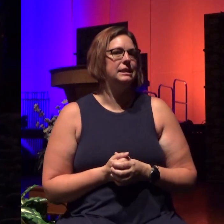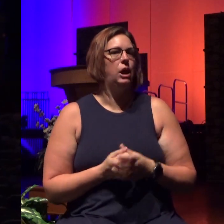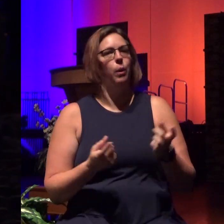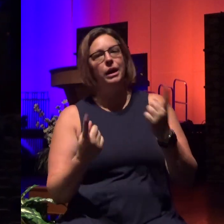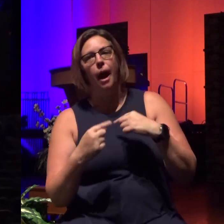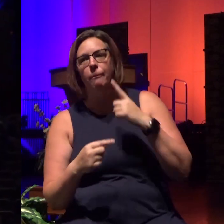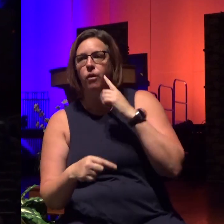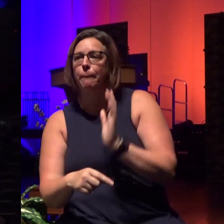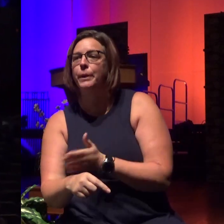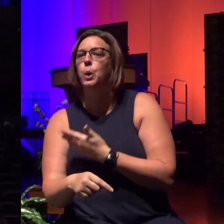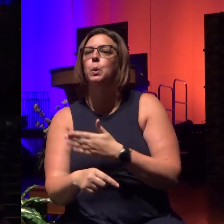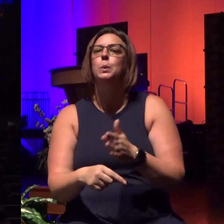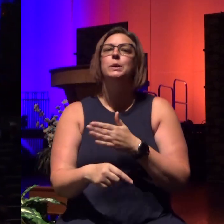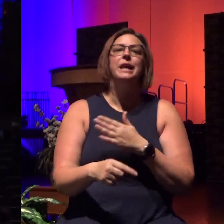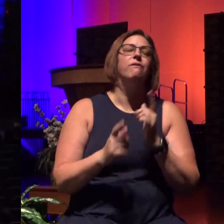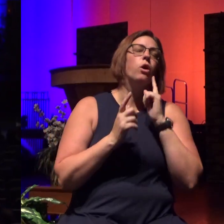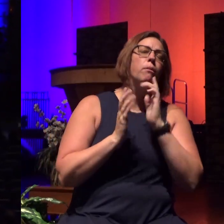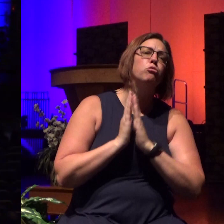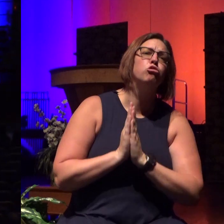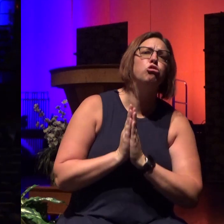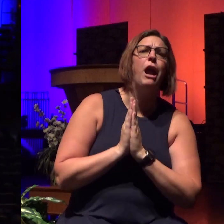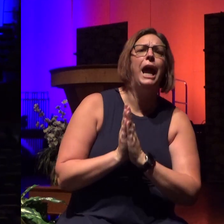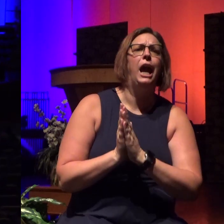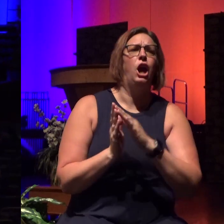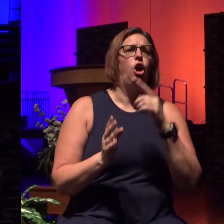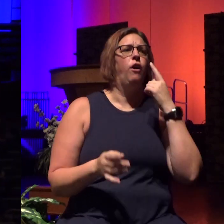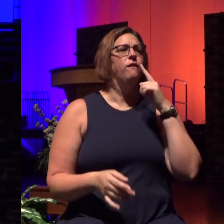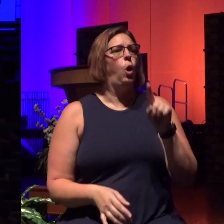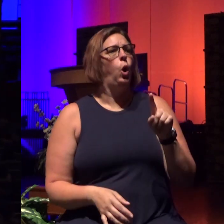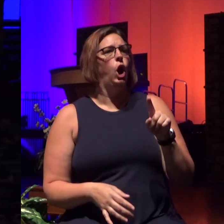the music, and we come for the prayer, and we come for the